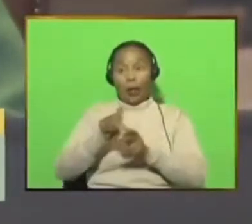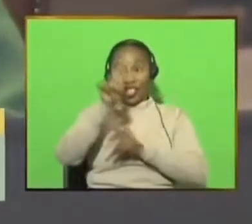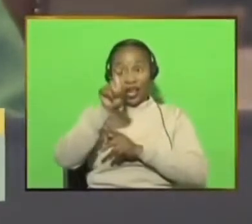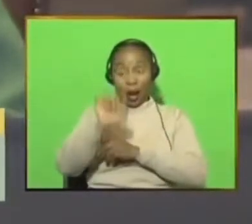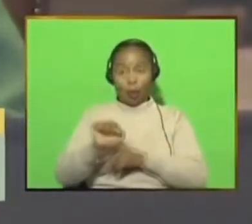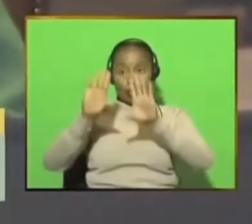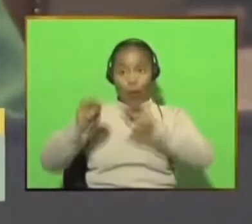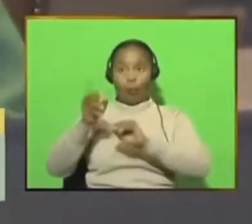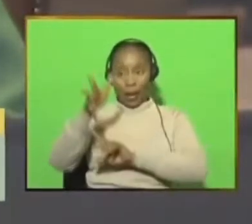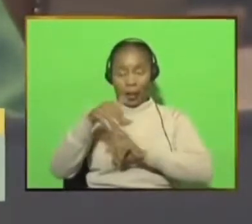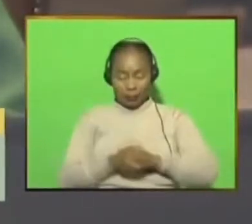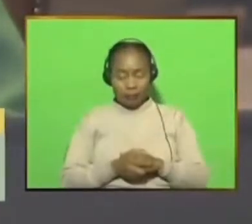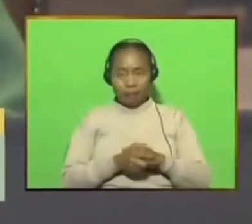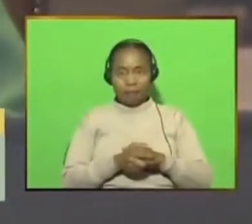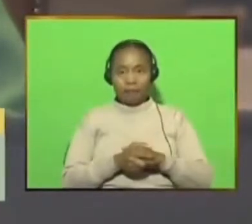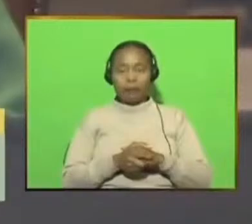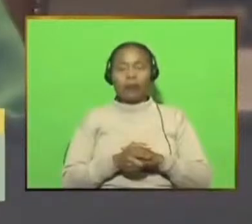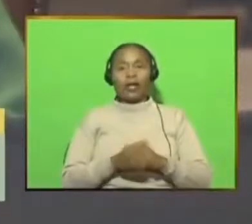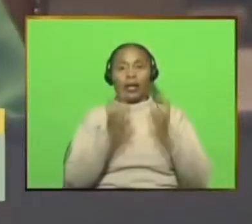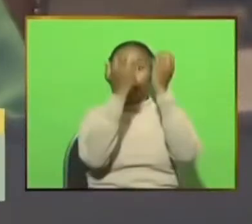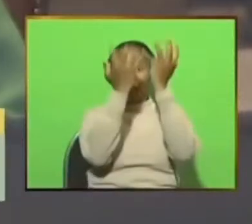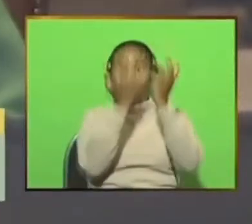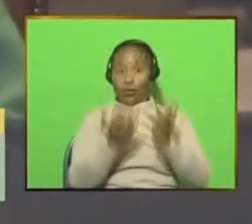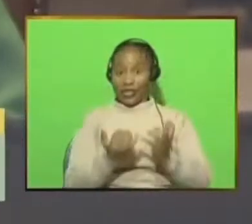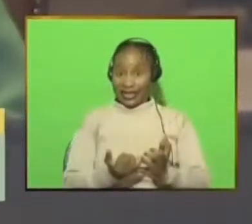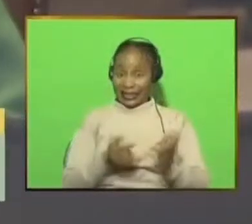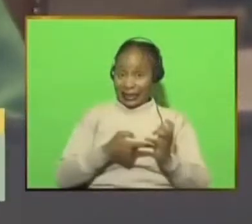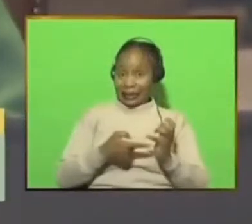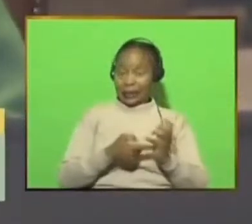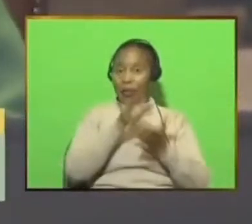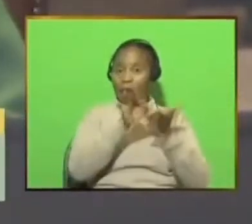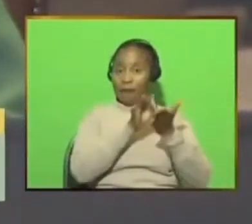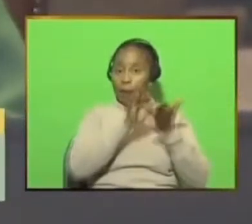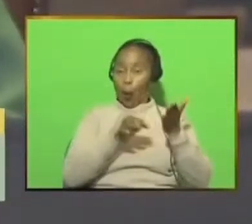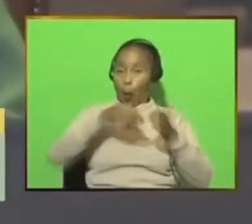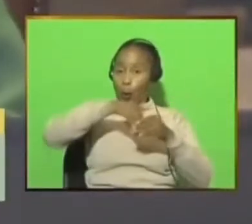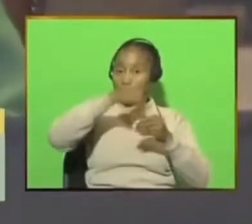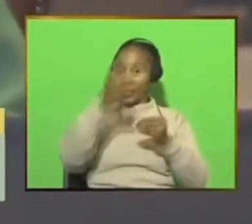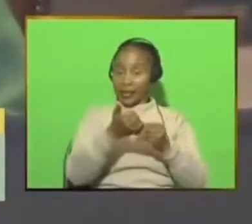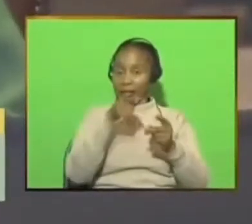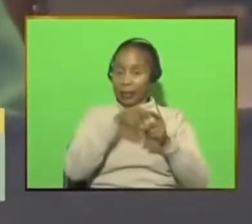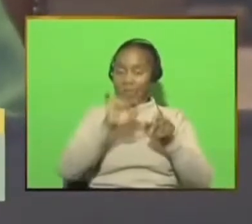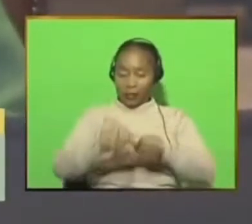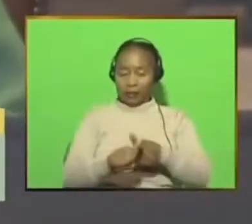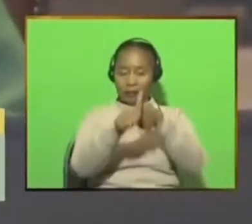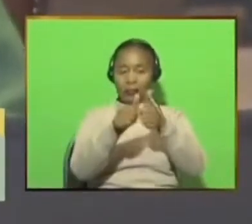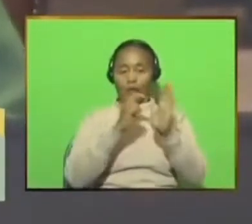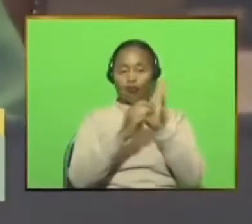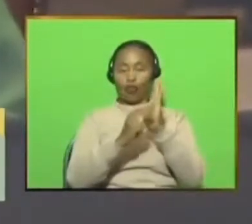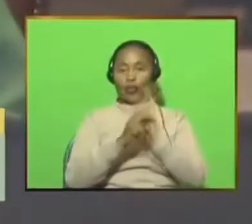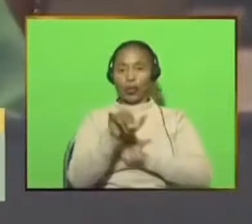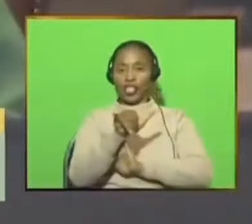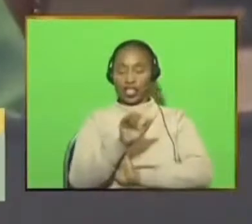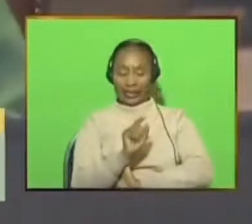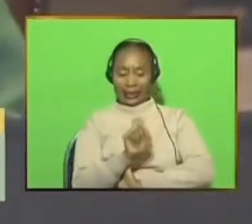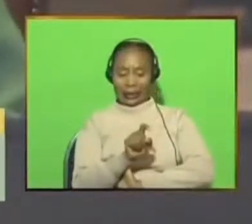The counting of votes goes according to the following rules.